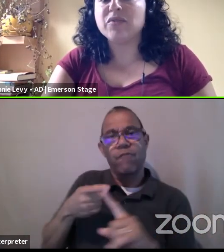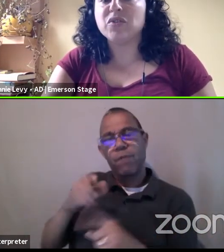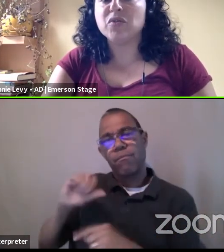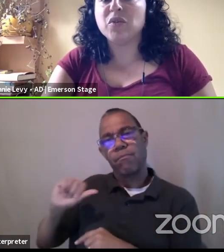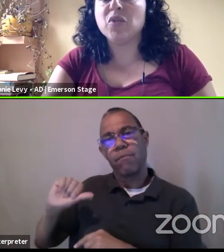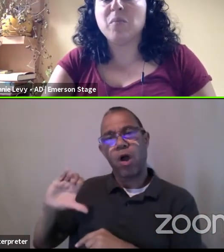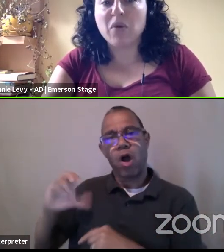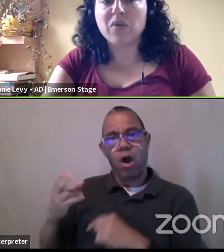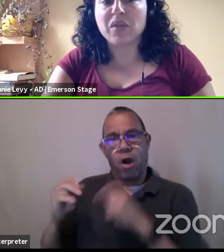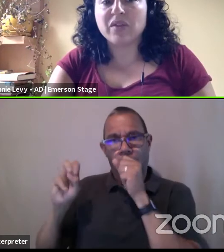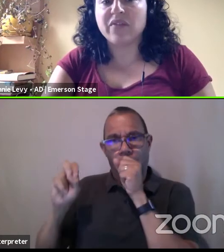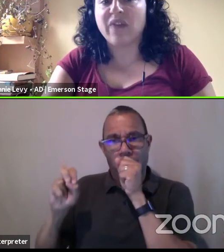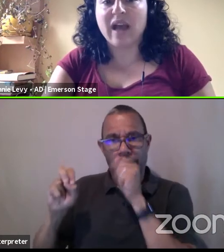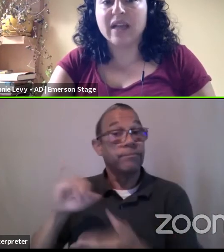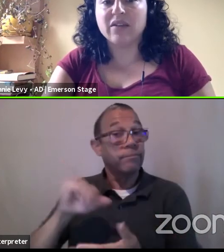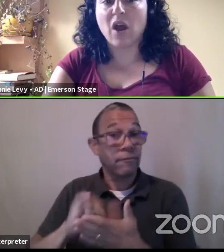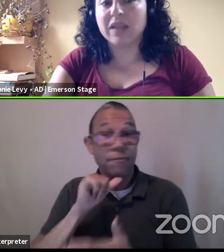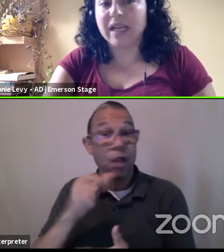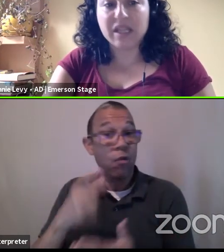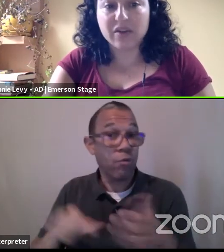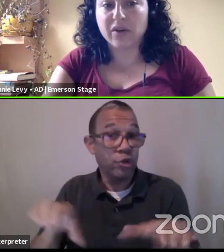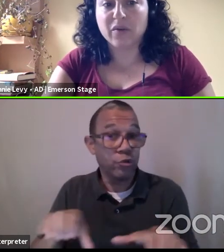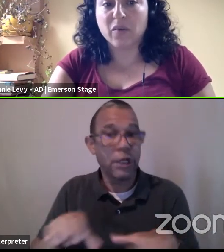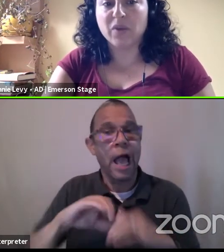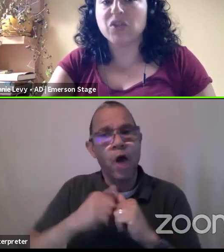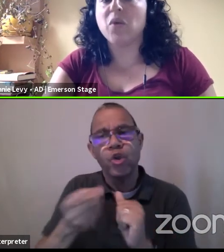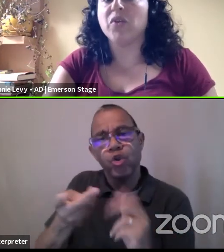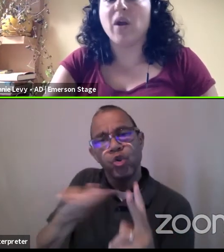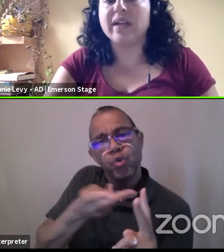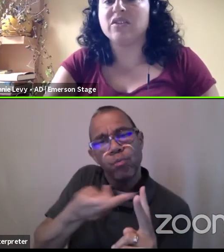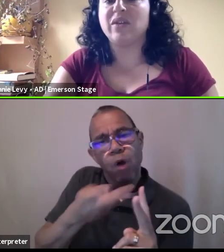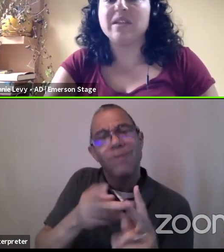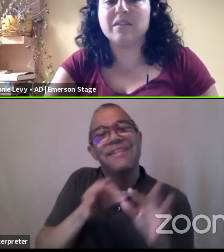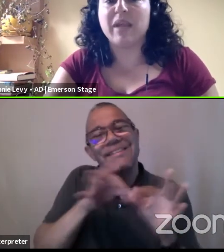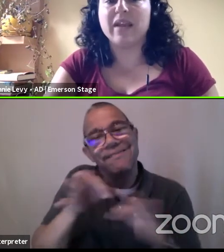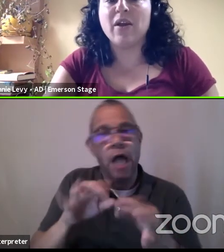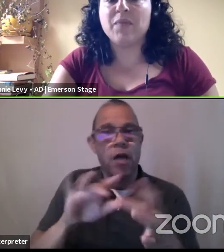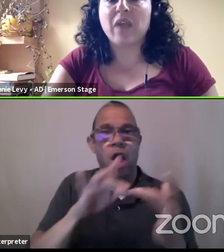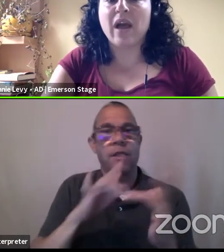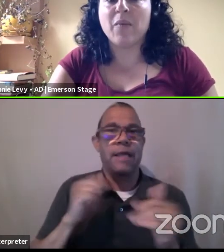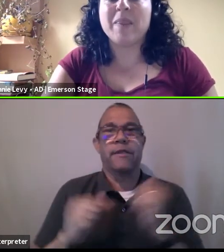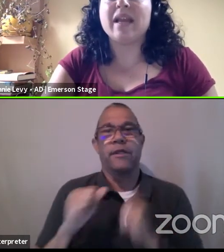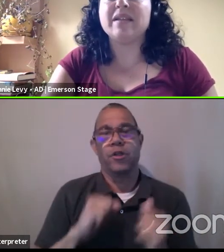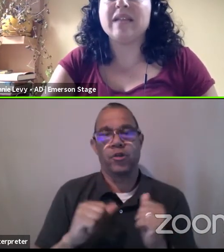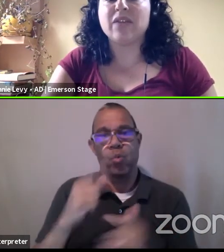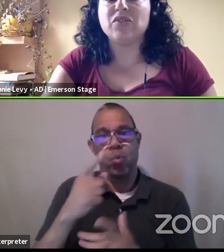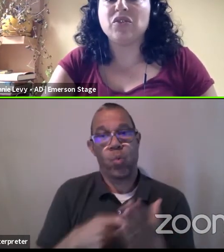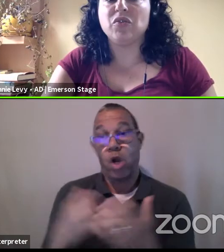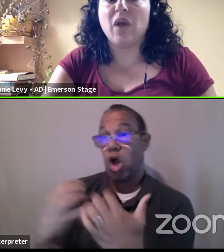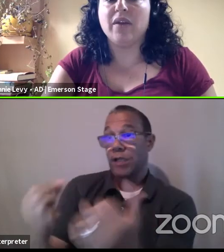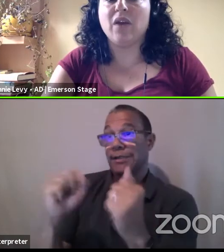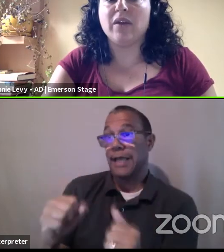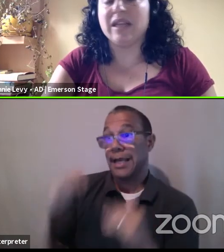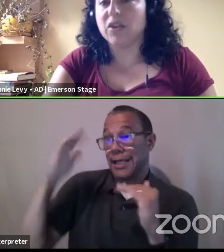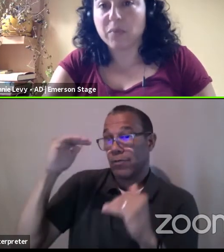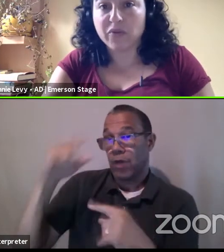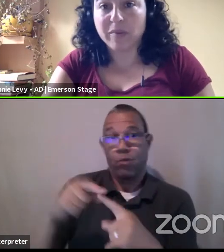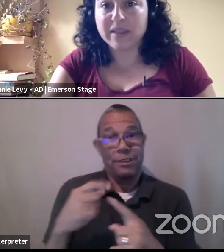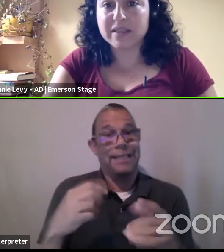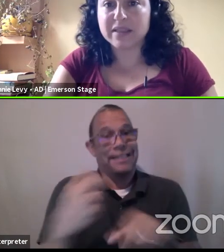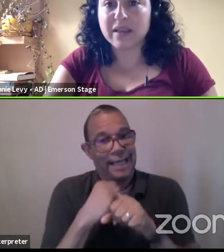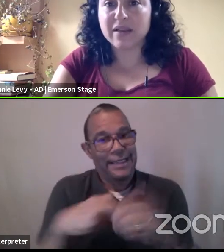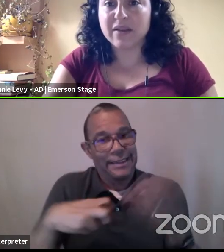how do you both define online theater? What do you want your audience to anticipate when they get a ticket to an online